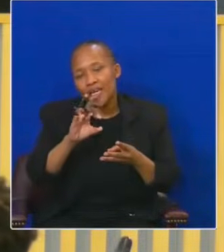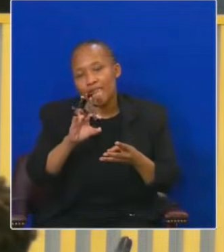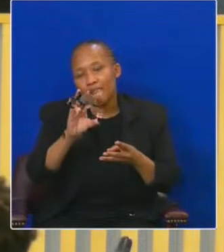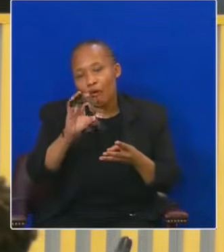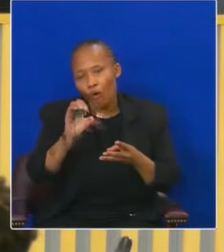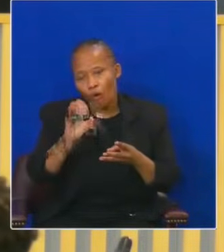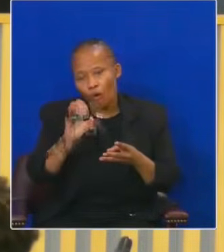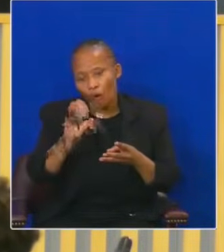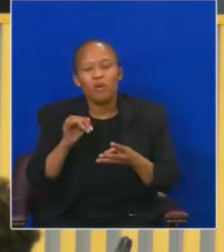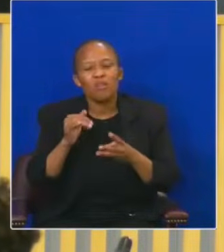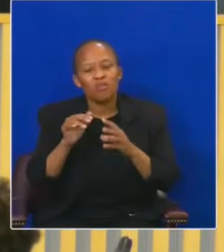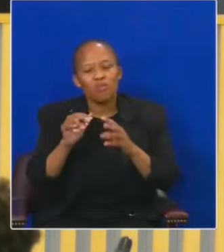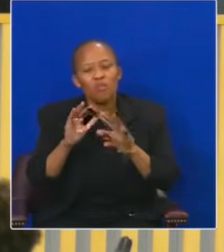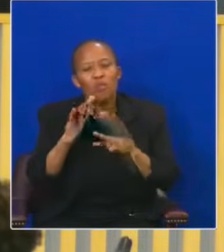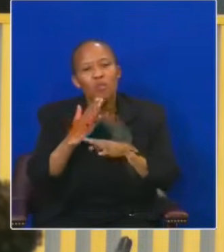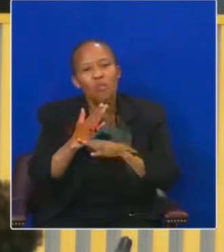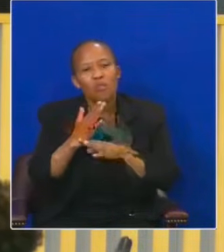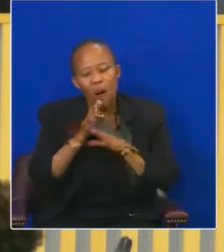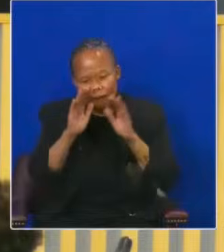officer,